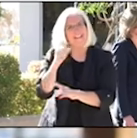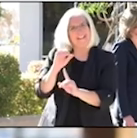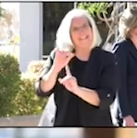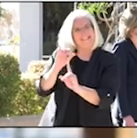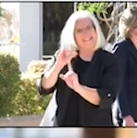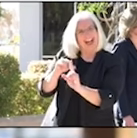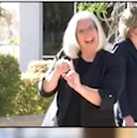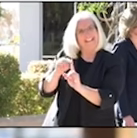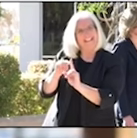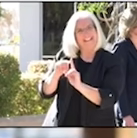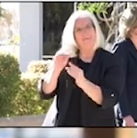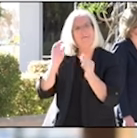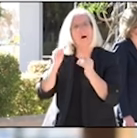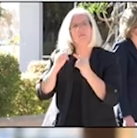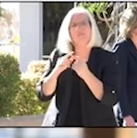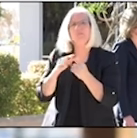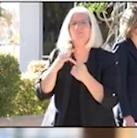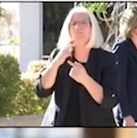from just a few days ago.